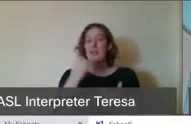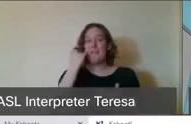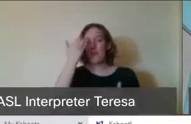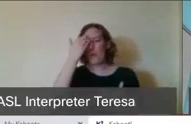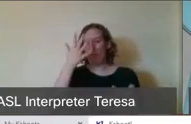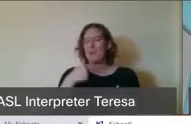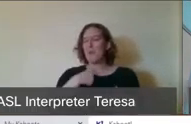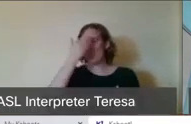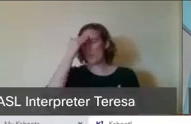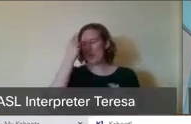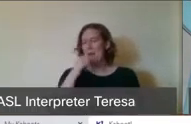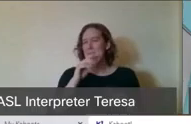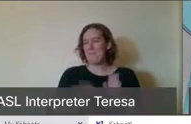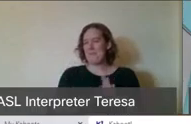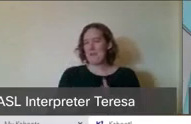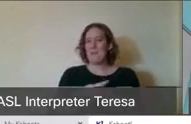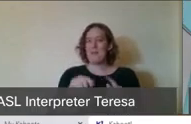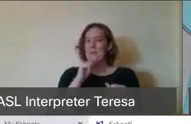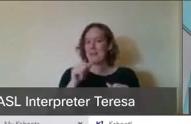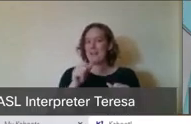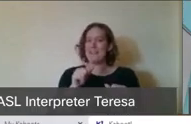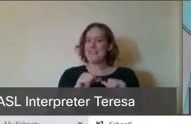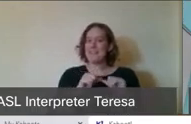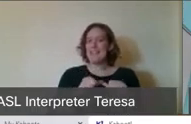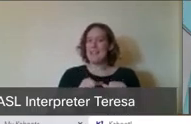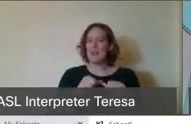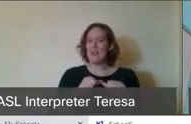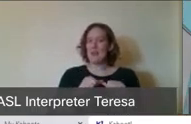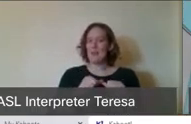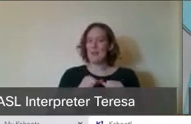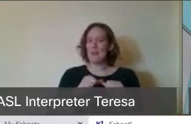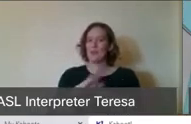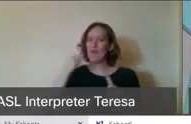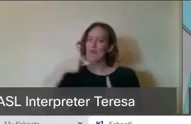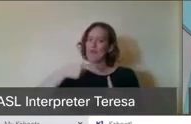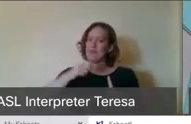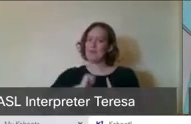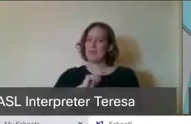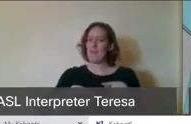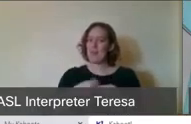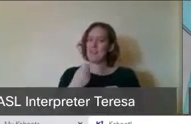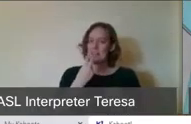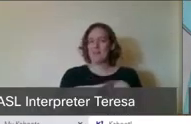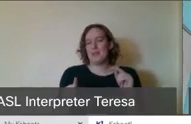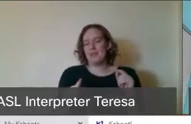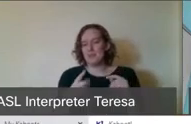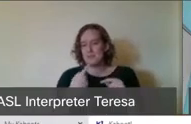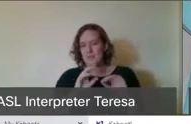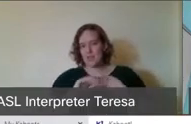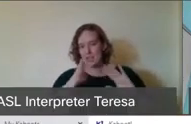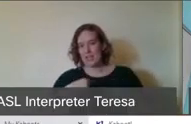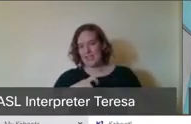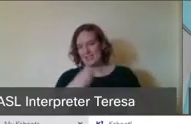I'm going to pick, but I'm not going to continue to put myself out there about my snacks, but I would need a snack, to be very clear.